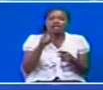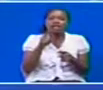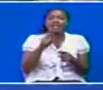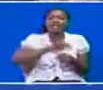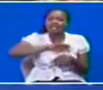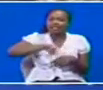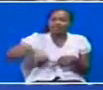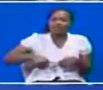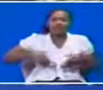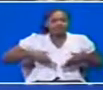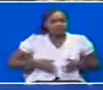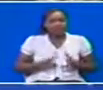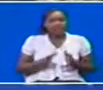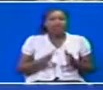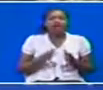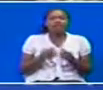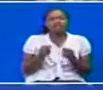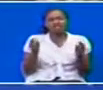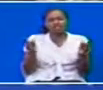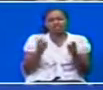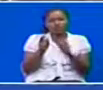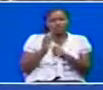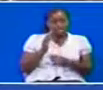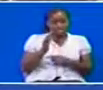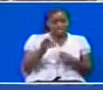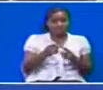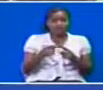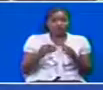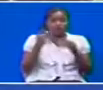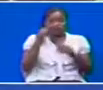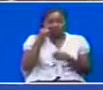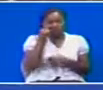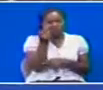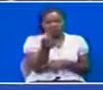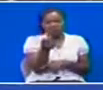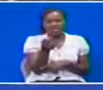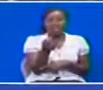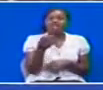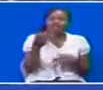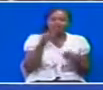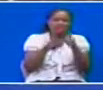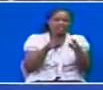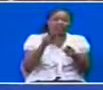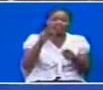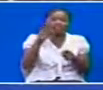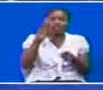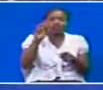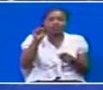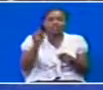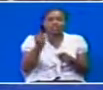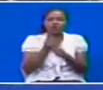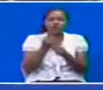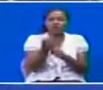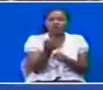just meters away from several homes. The residents, who are accusing the Kenya Wildlife Service of doing little to tame the